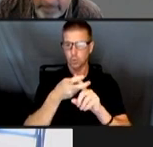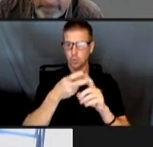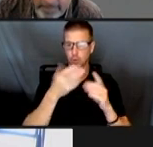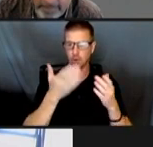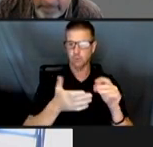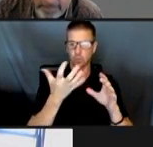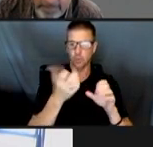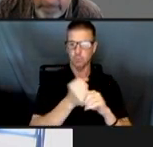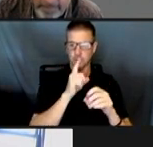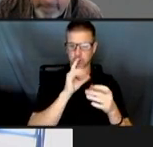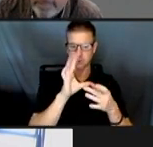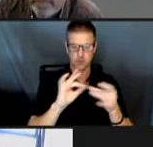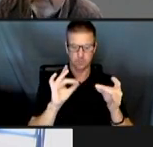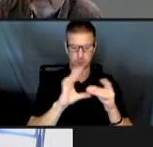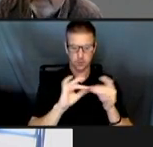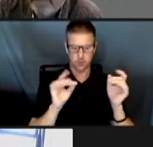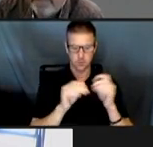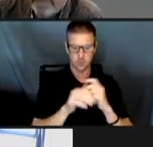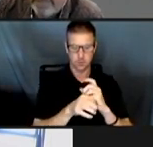statement?